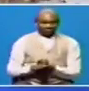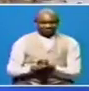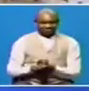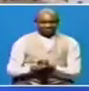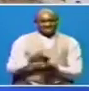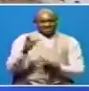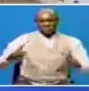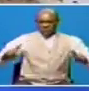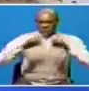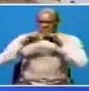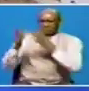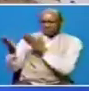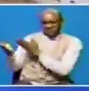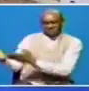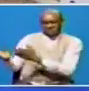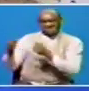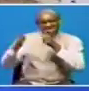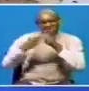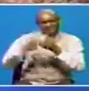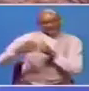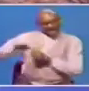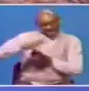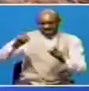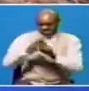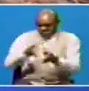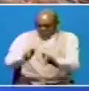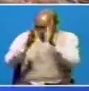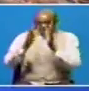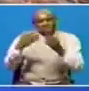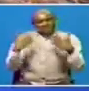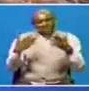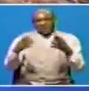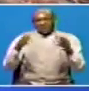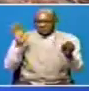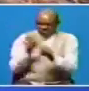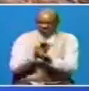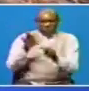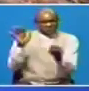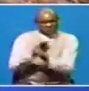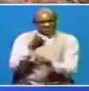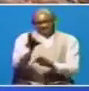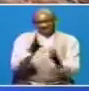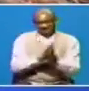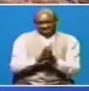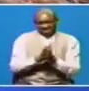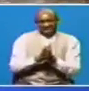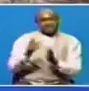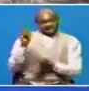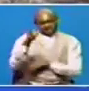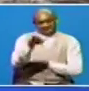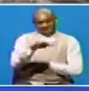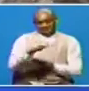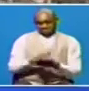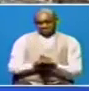Endless piles of rubbish line Kibra's thin lanes. Heaps of plastic bags color this impoverished corner of Nairobi.